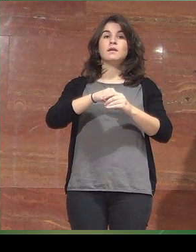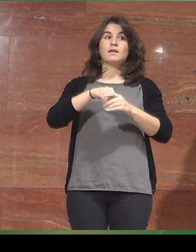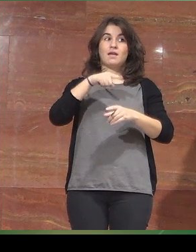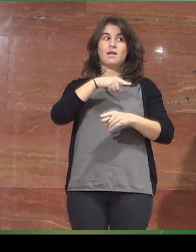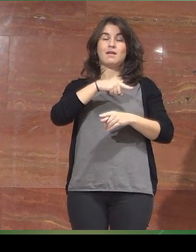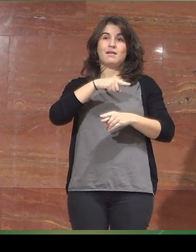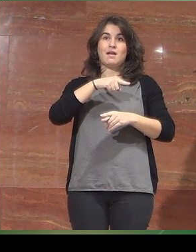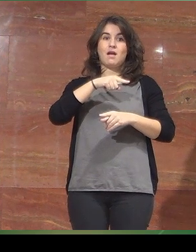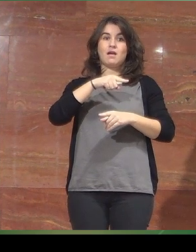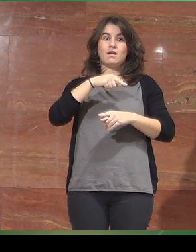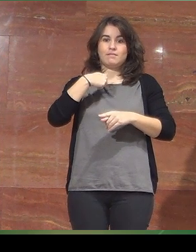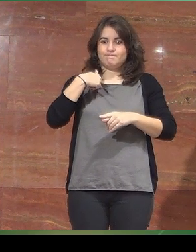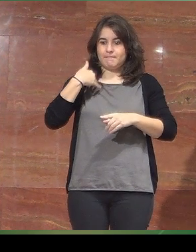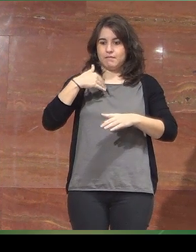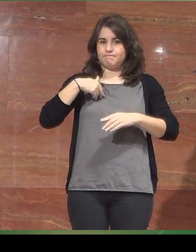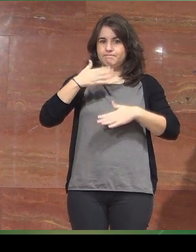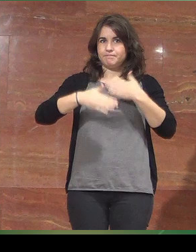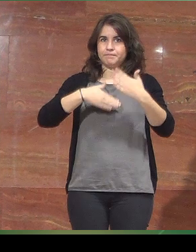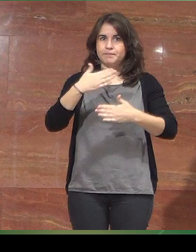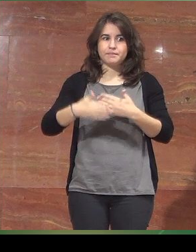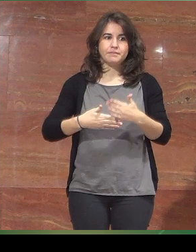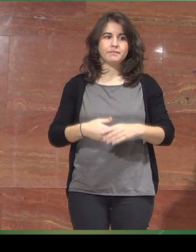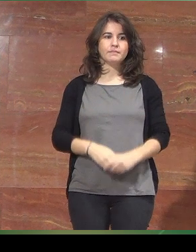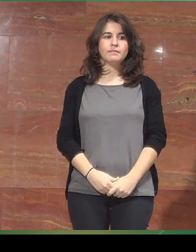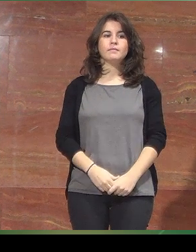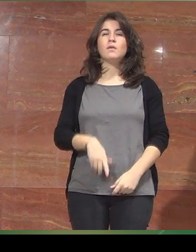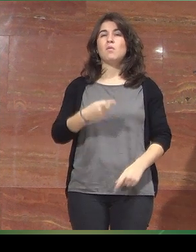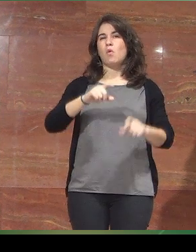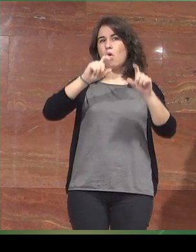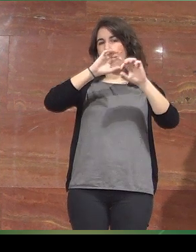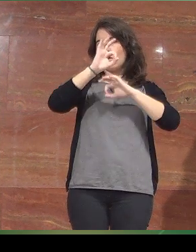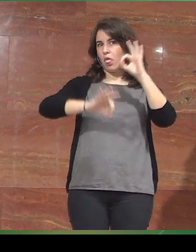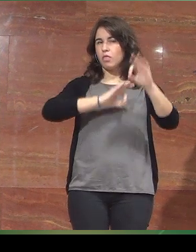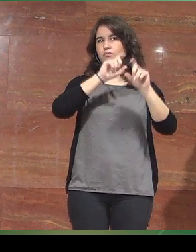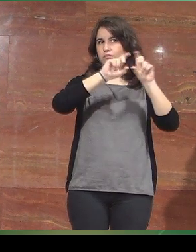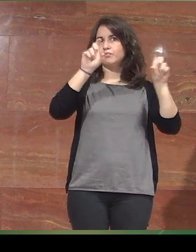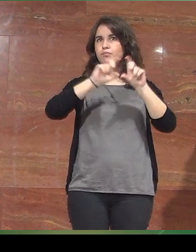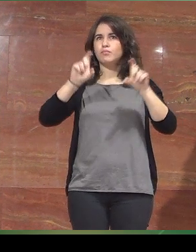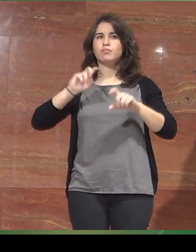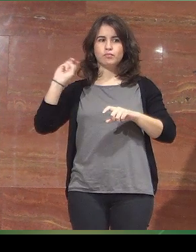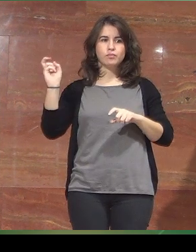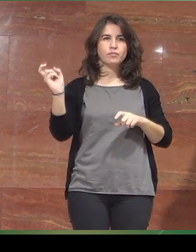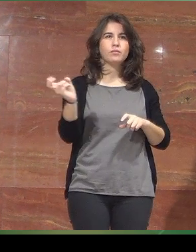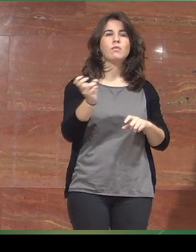And we met with a number of organizations, including those representing